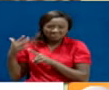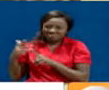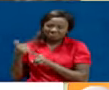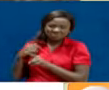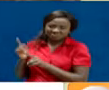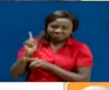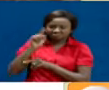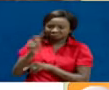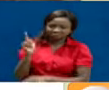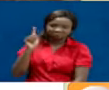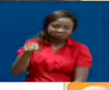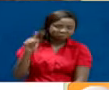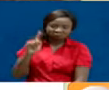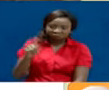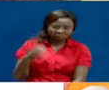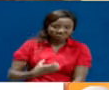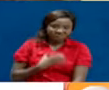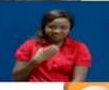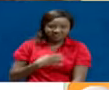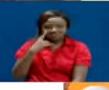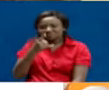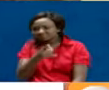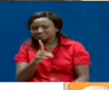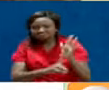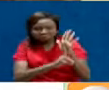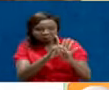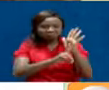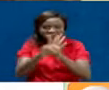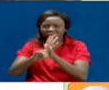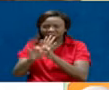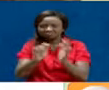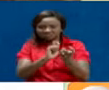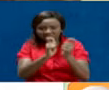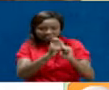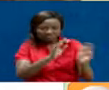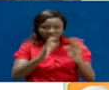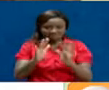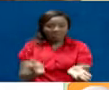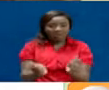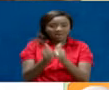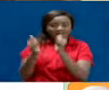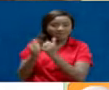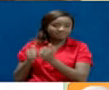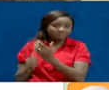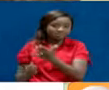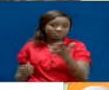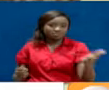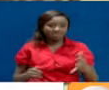school, and I've seen some changes and some development taking place. But